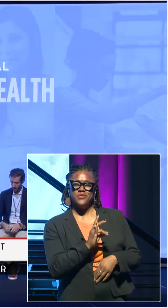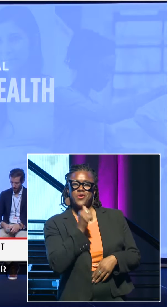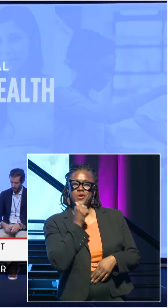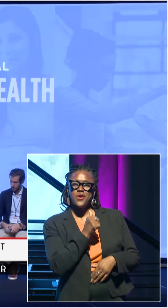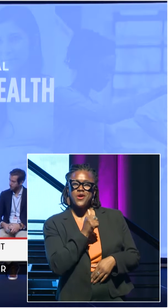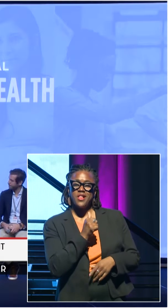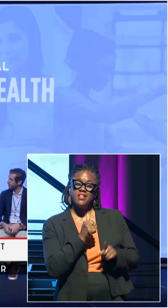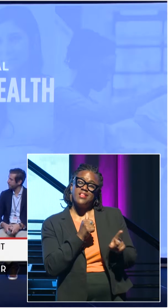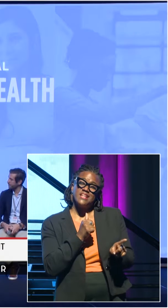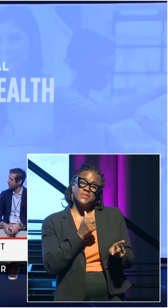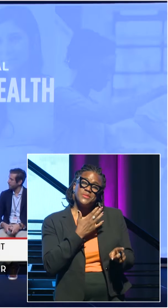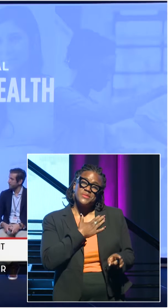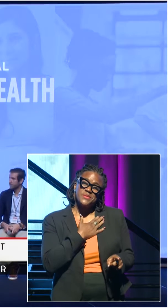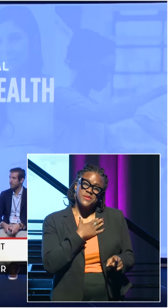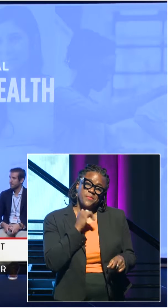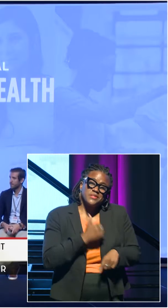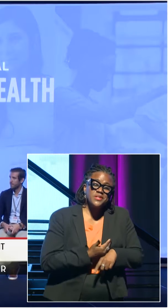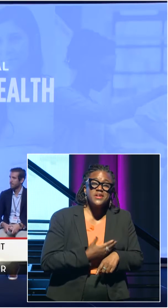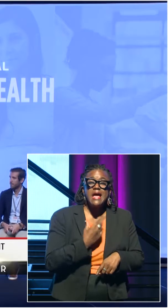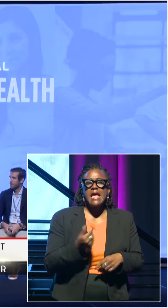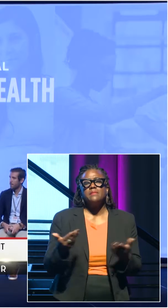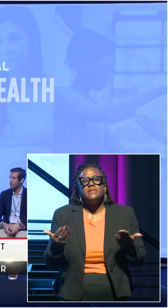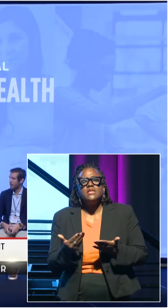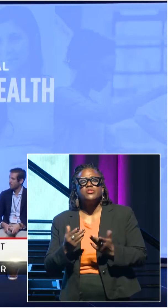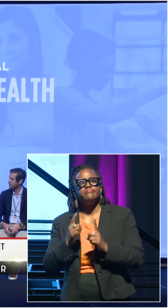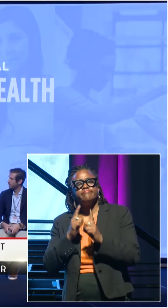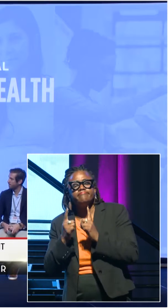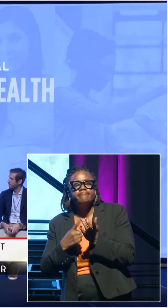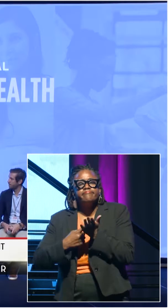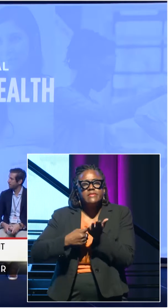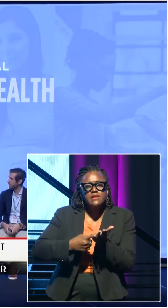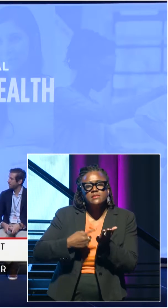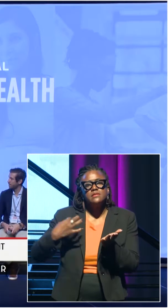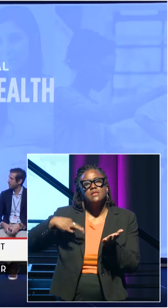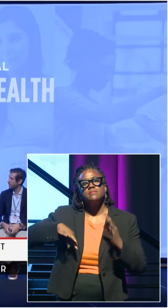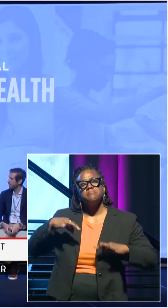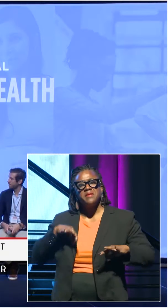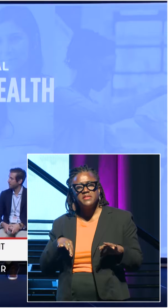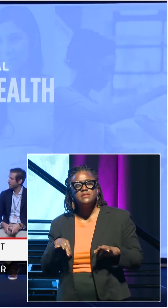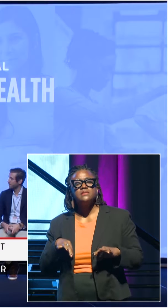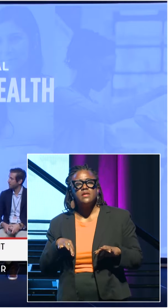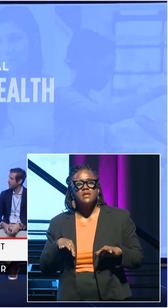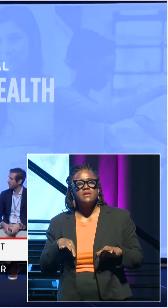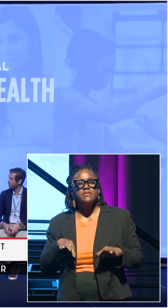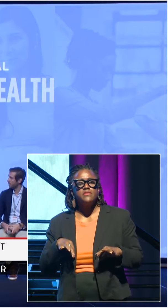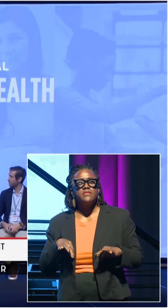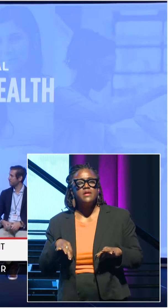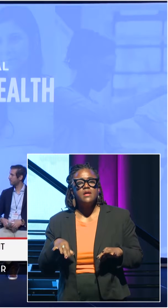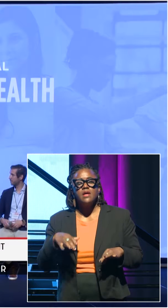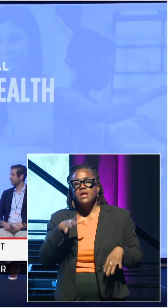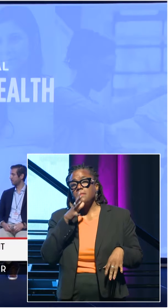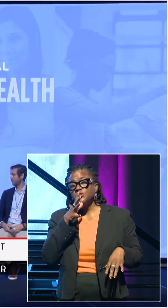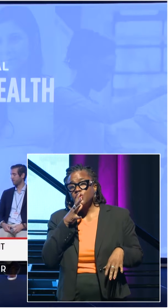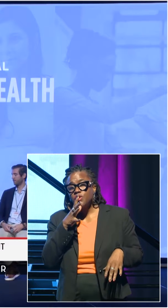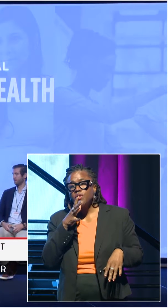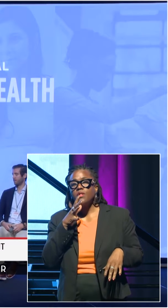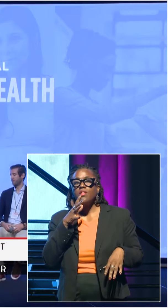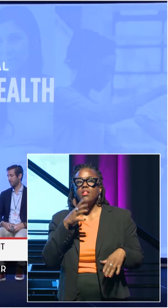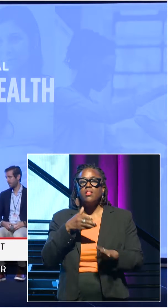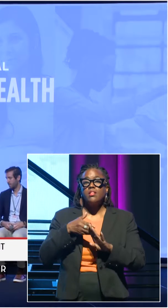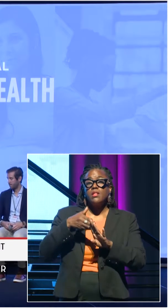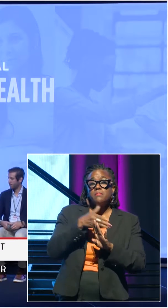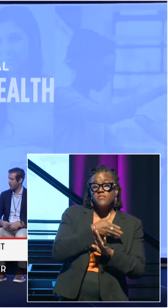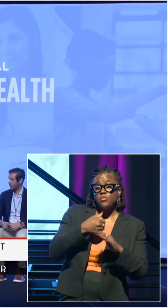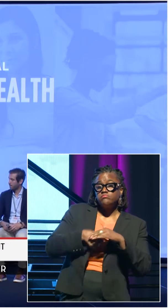girl, Ursula May, and I'm here to talk to everyone about the benefits of maternal,